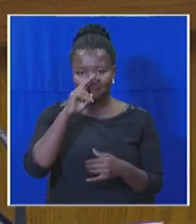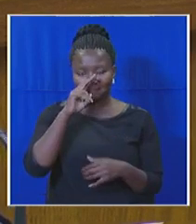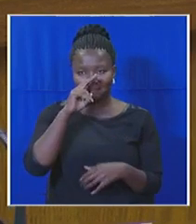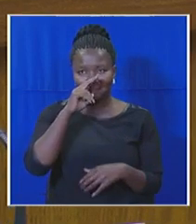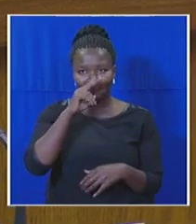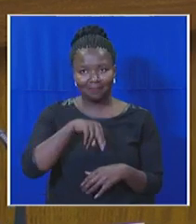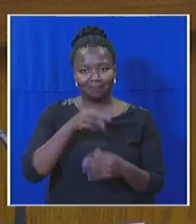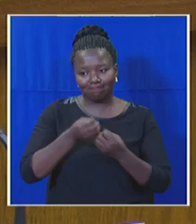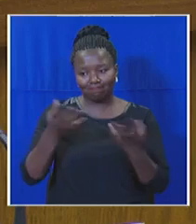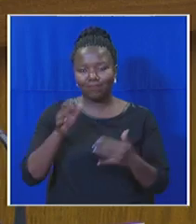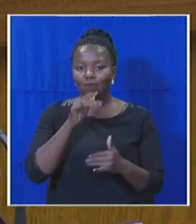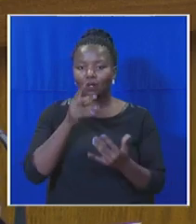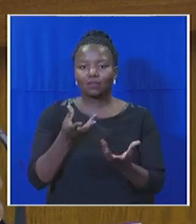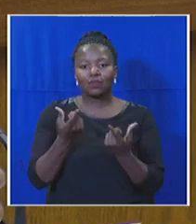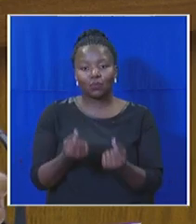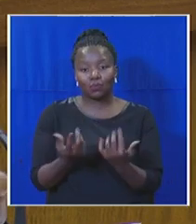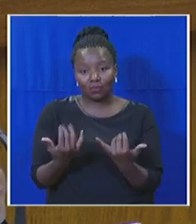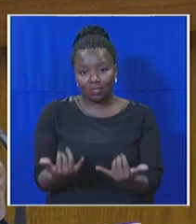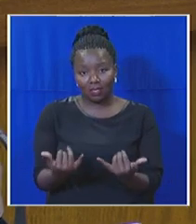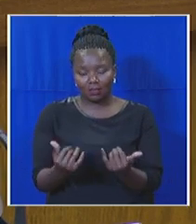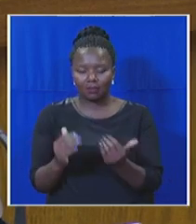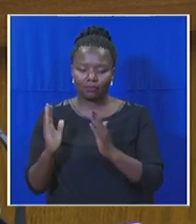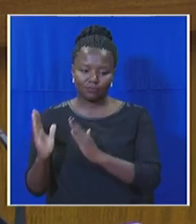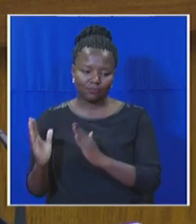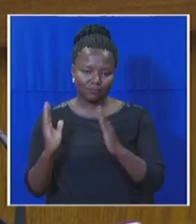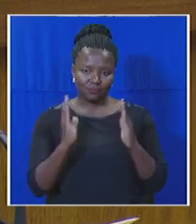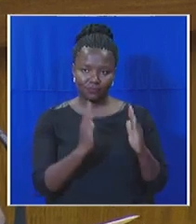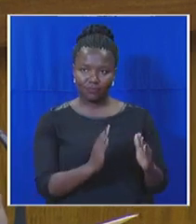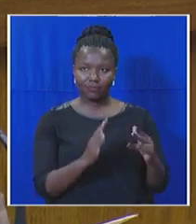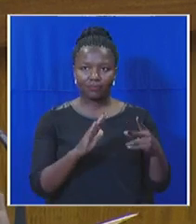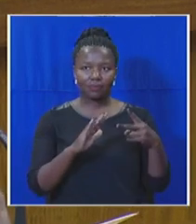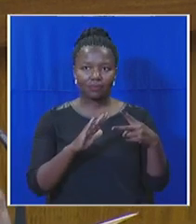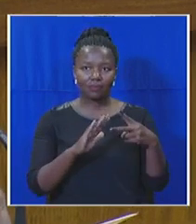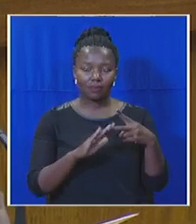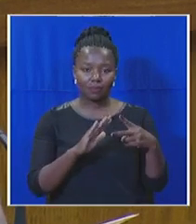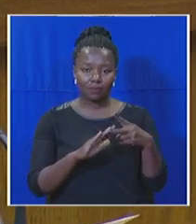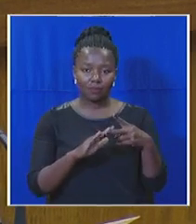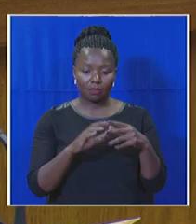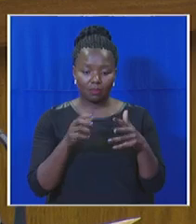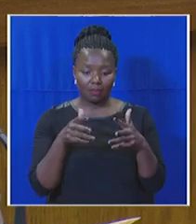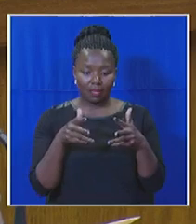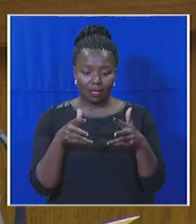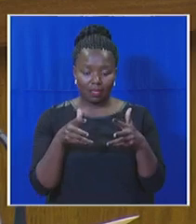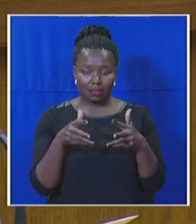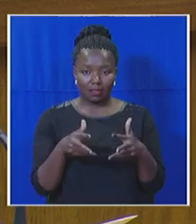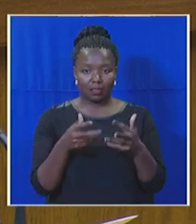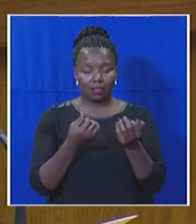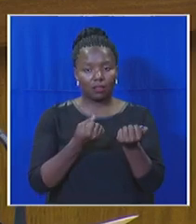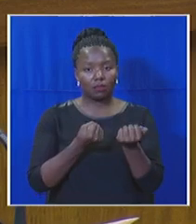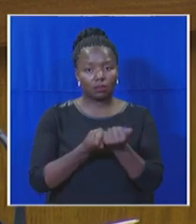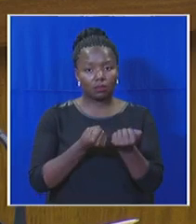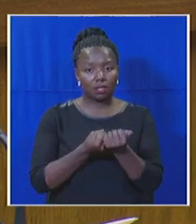augmentations. Support to be provided to farms